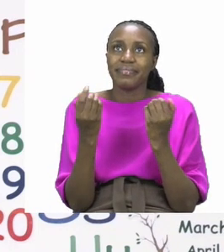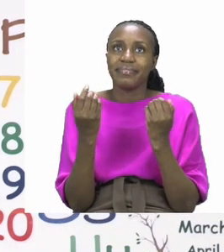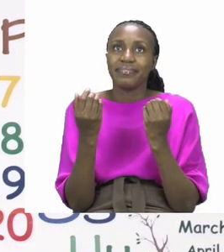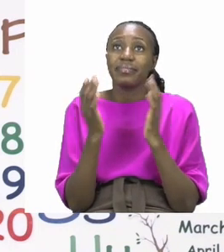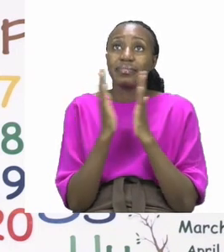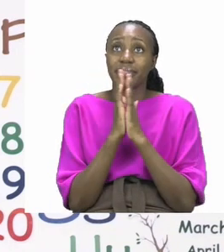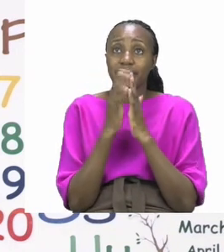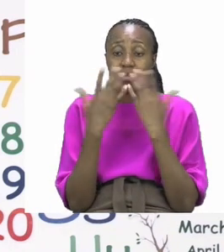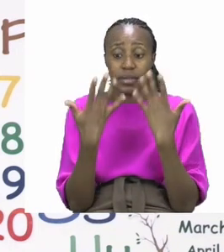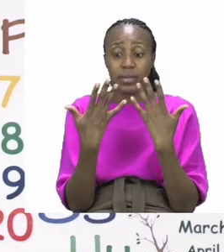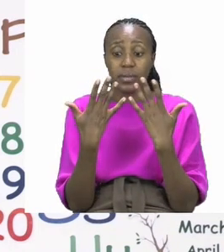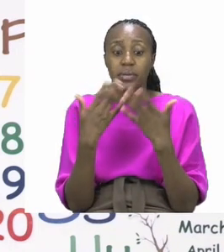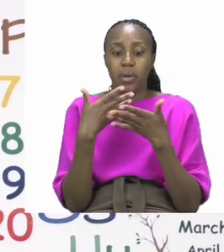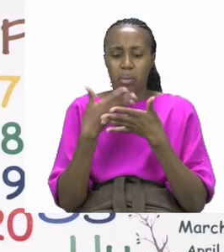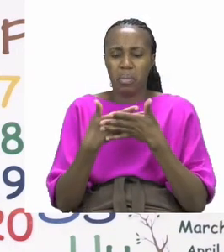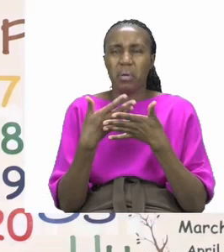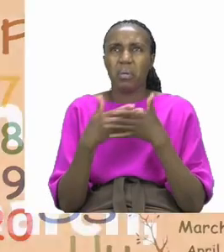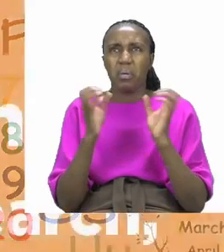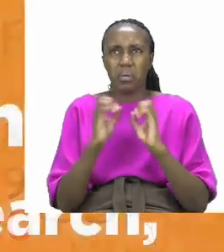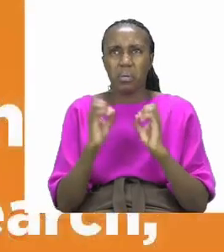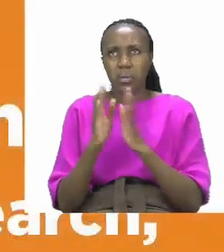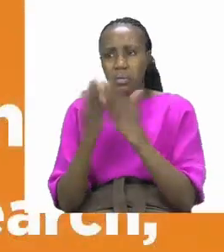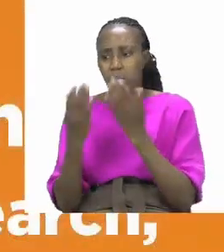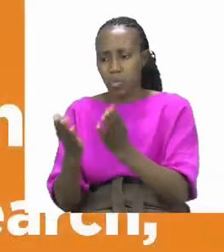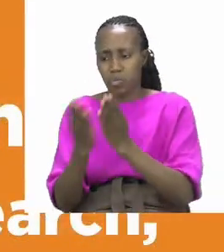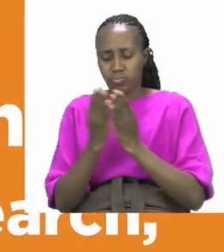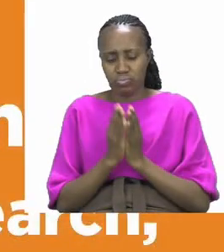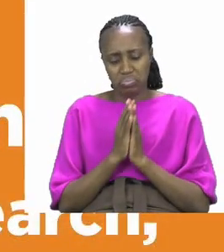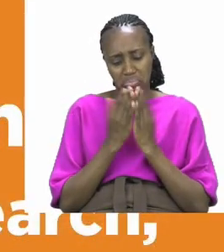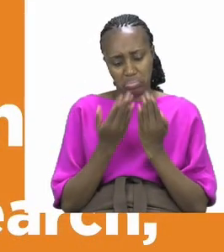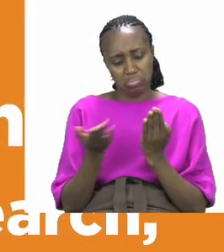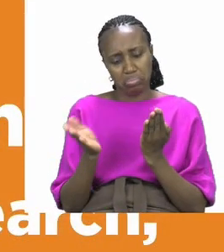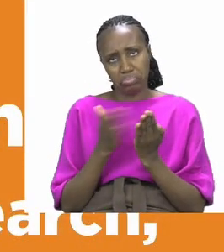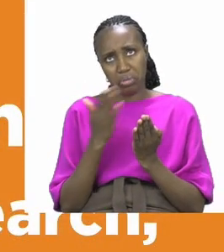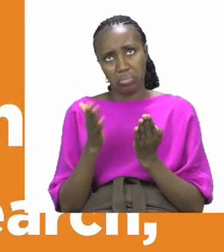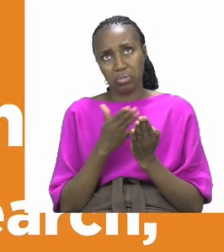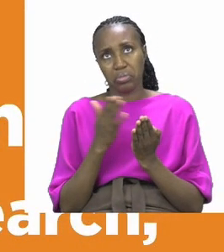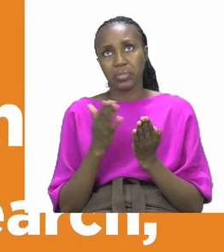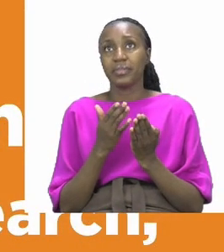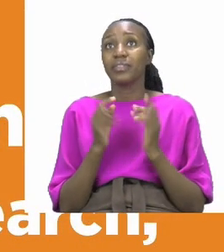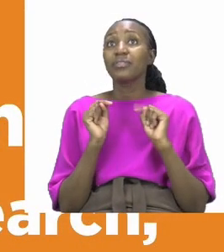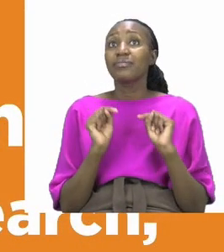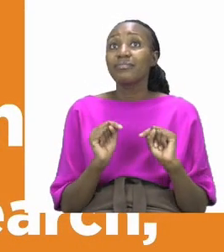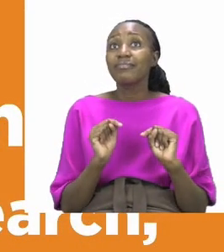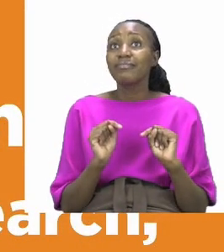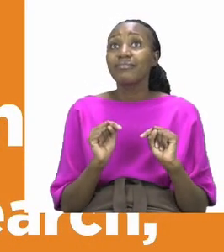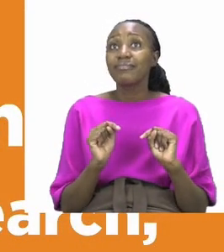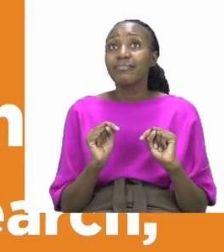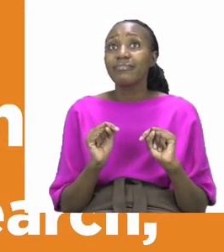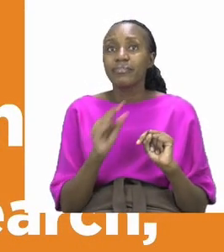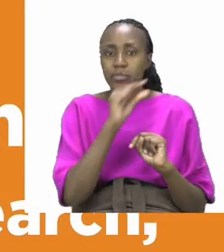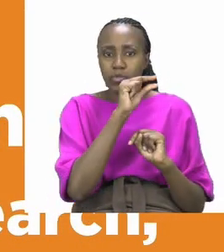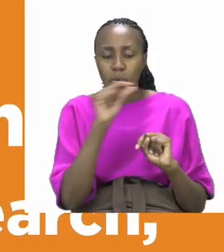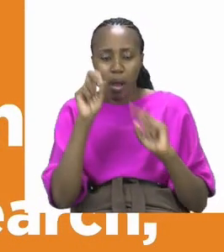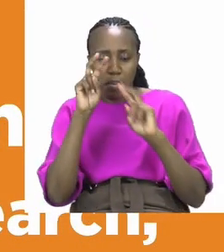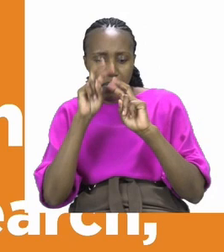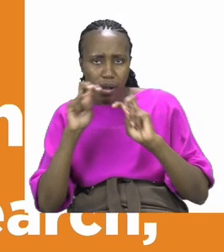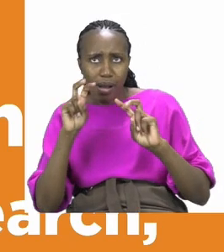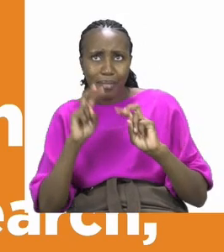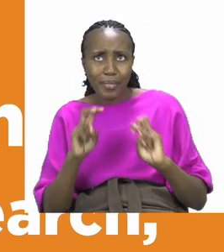sure your hands are dry before you touch anything else. For today's lesson, we will be doing word